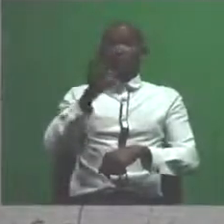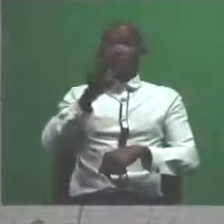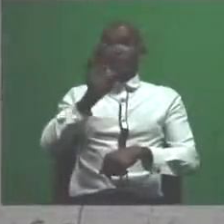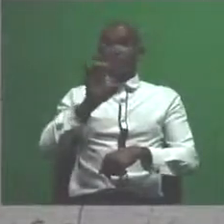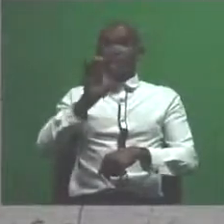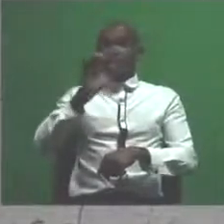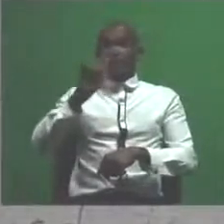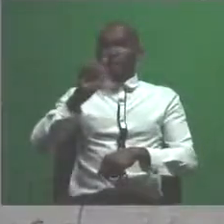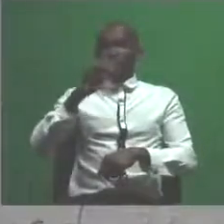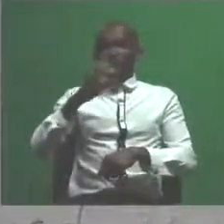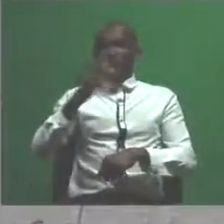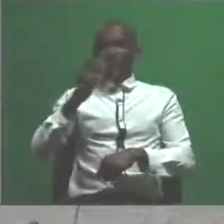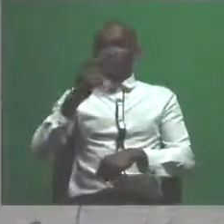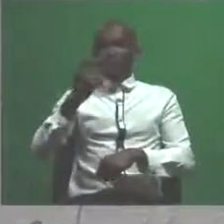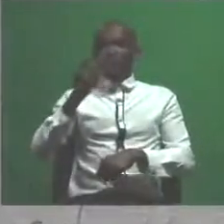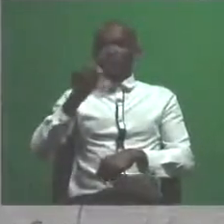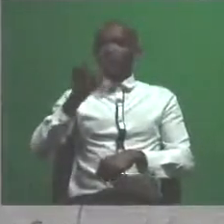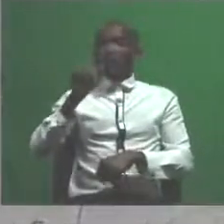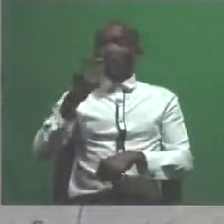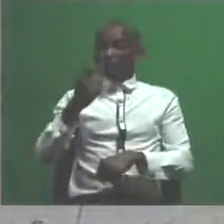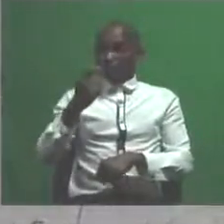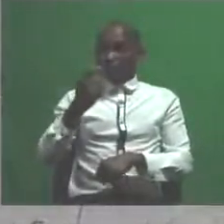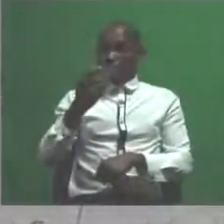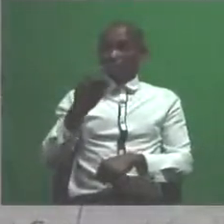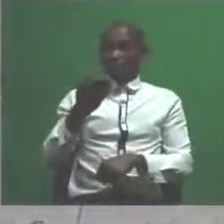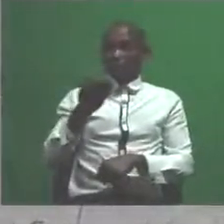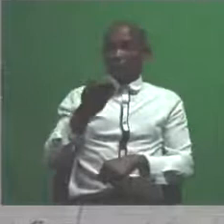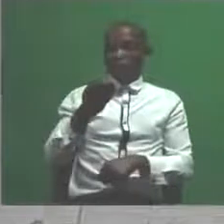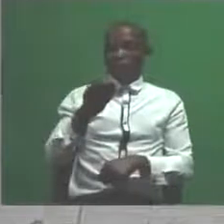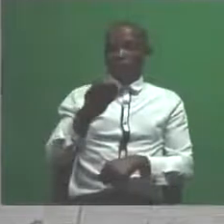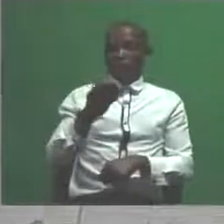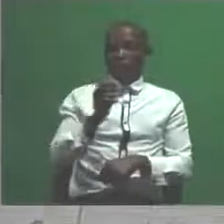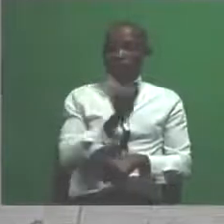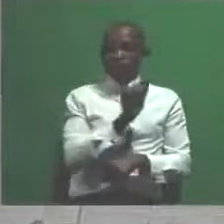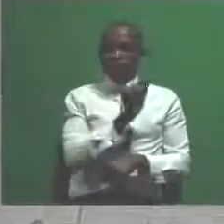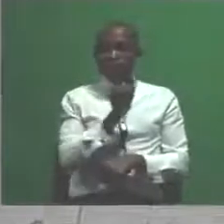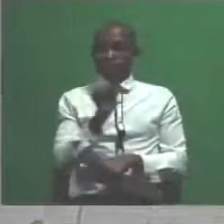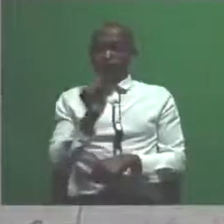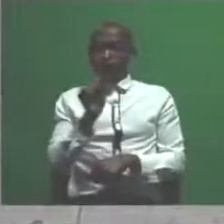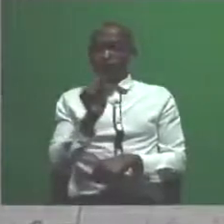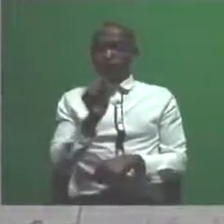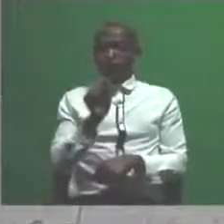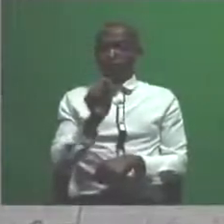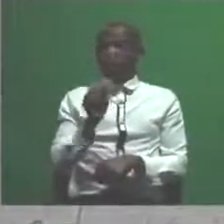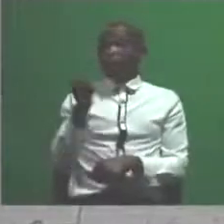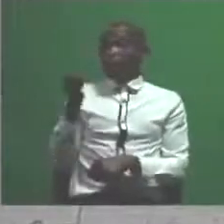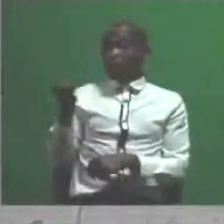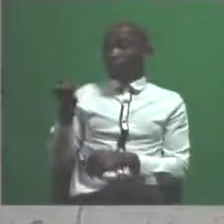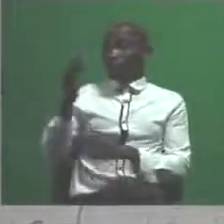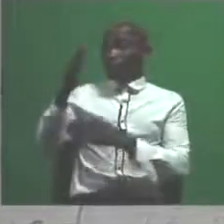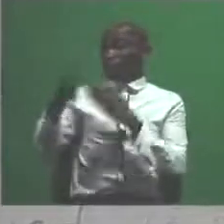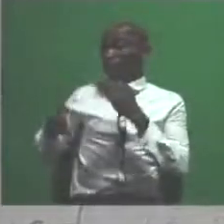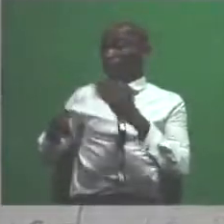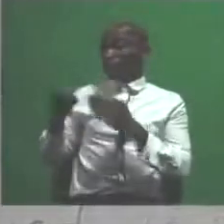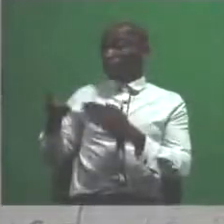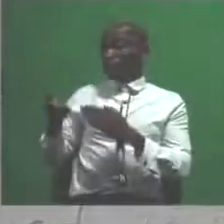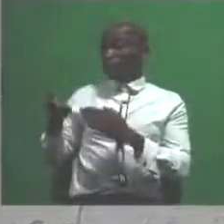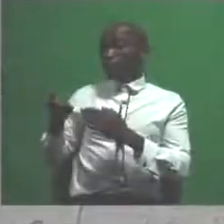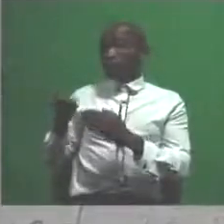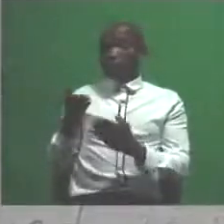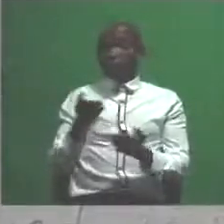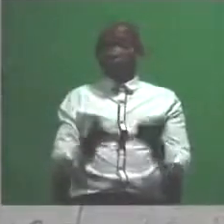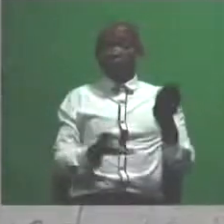is the energy of the reactants before reacting. And here is the energy